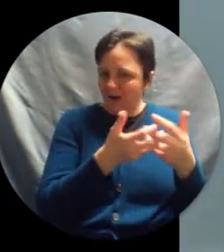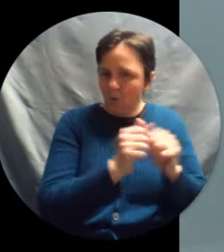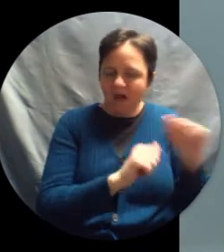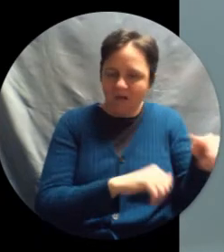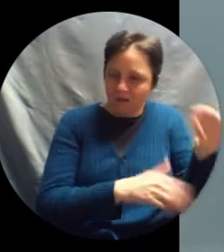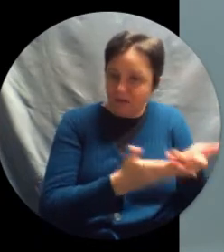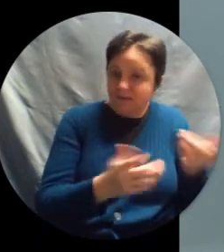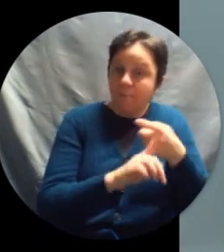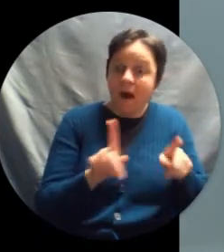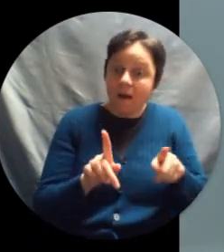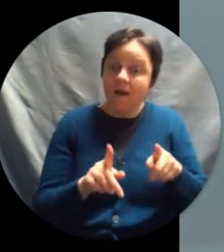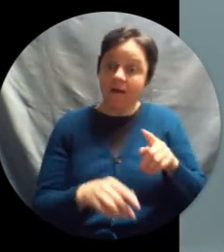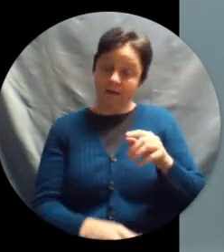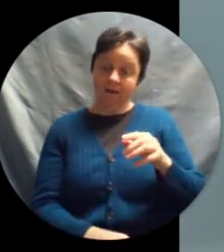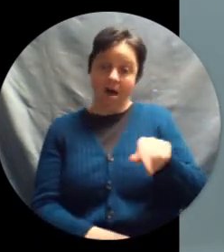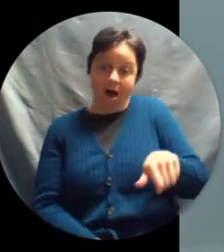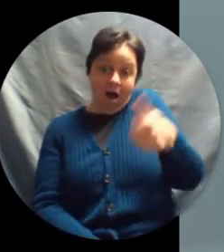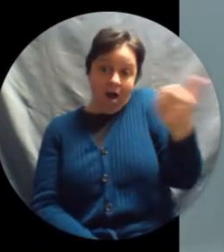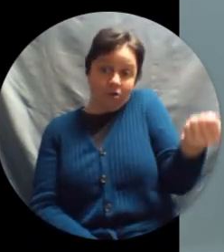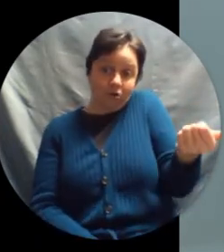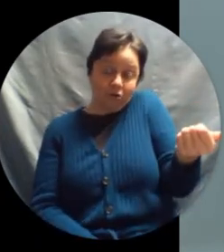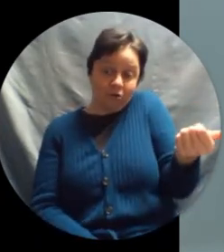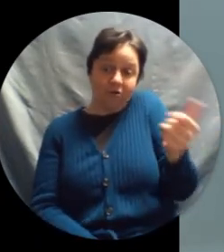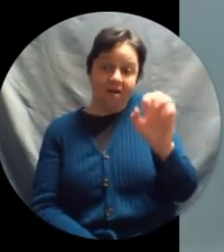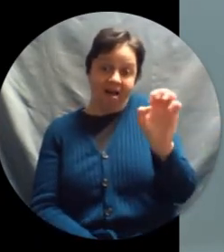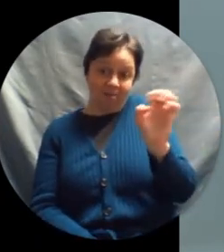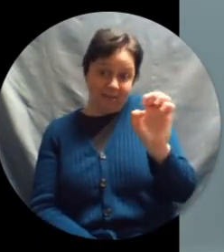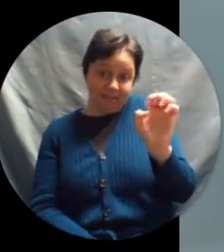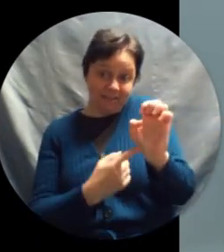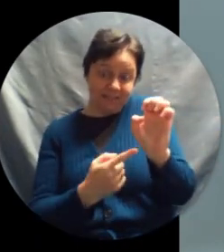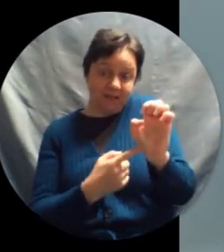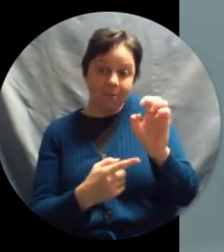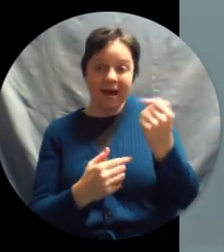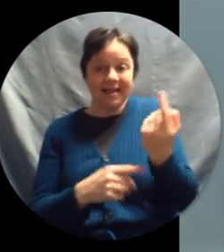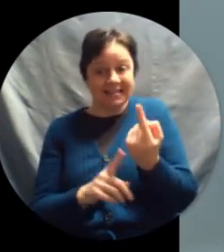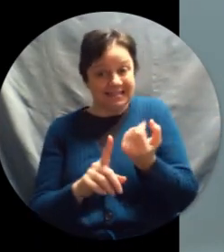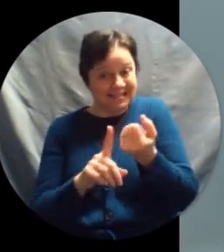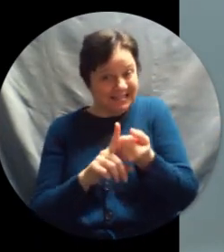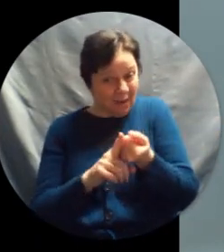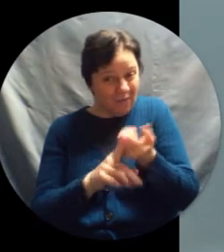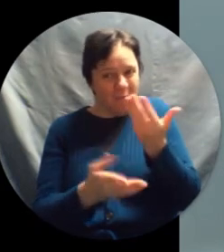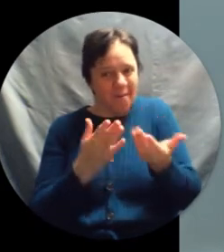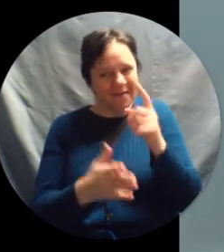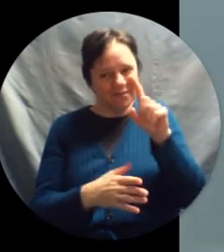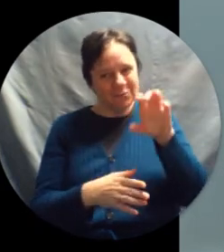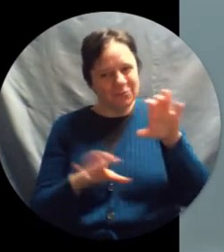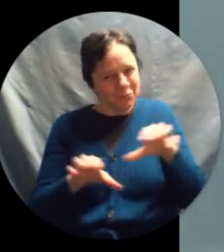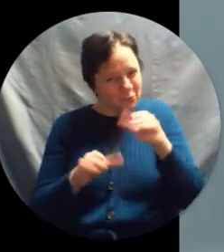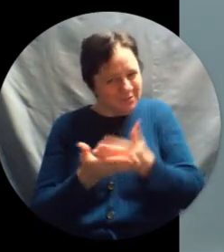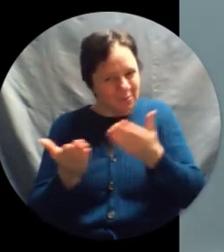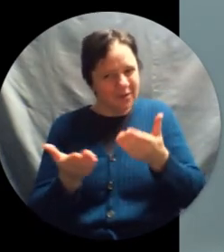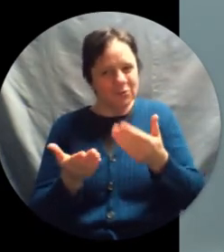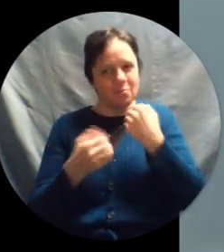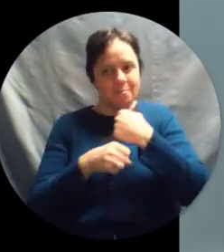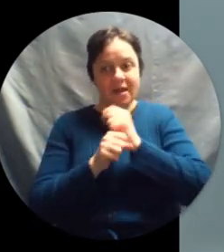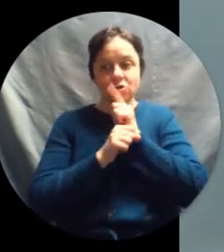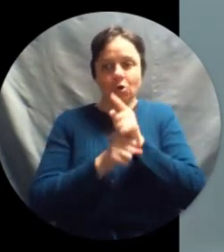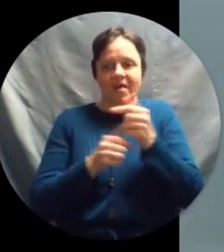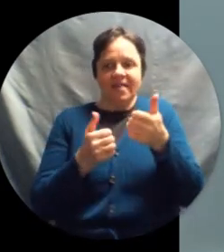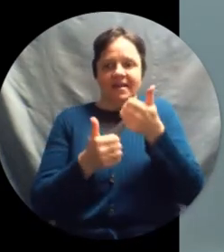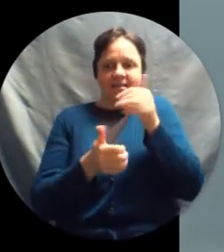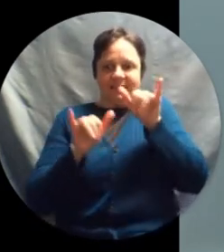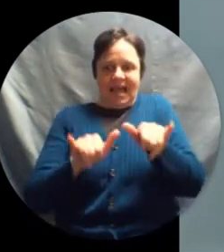however, if you're going to find them as an element by themselves, you're probably going to have to do something to ensure that they stay